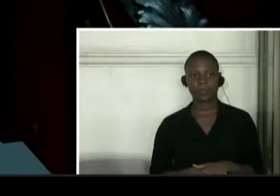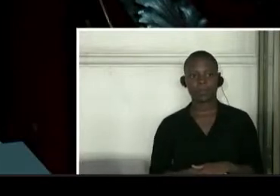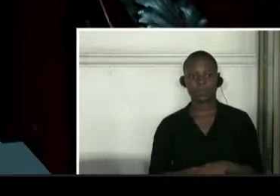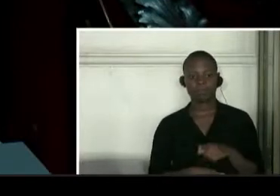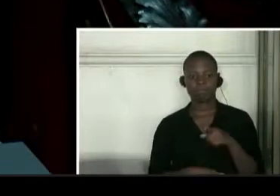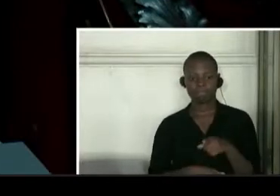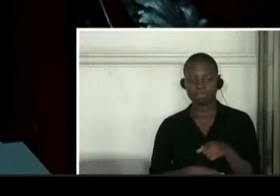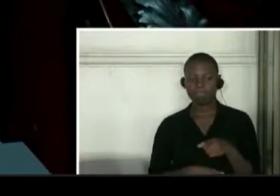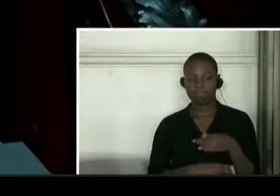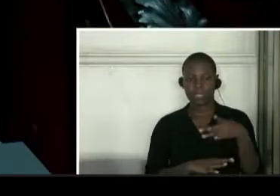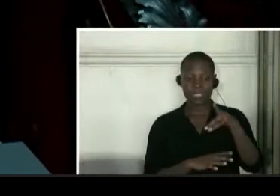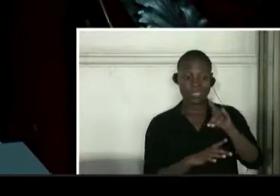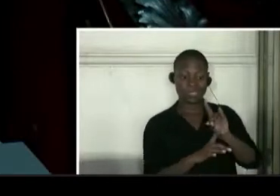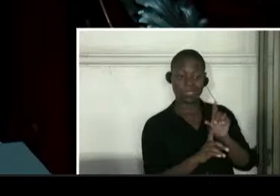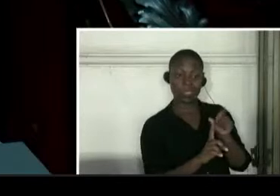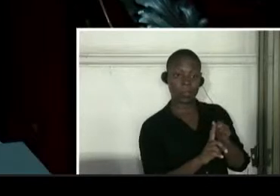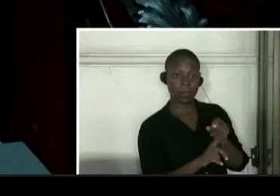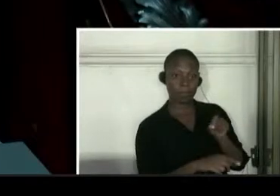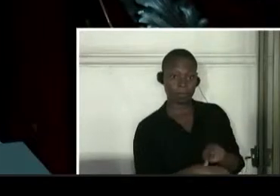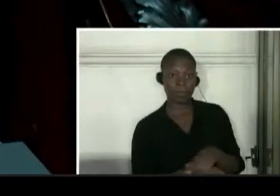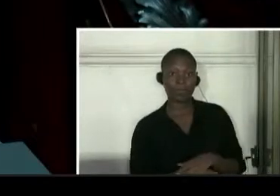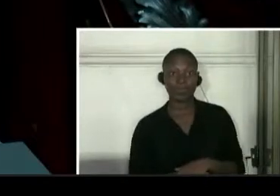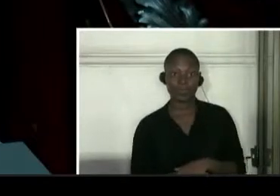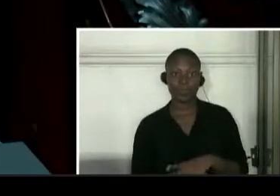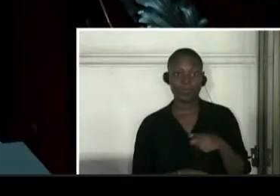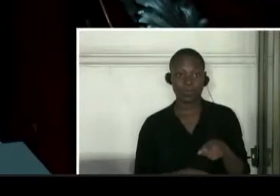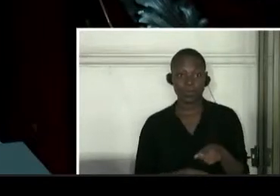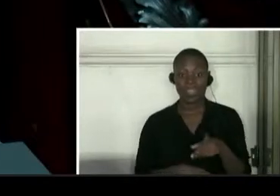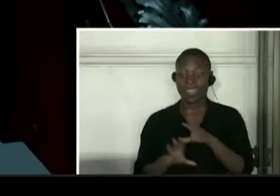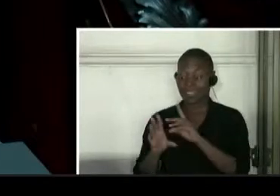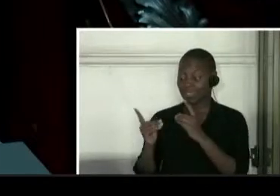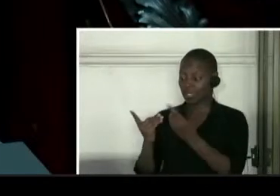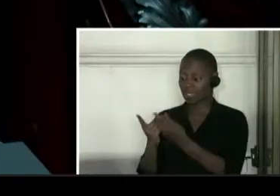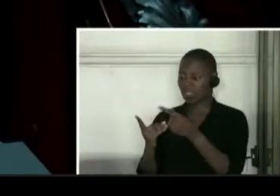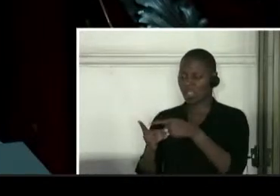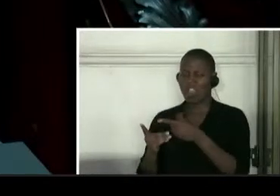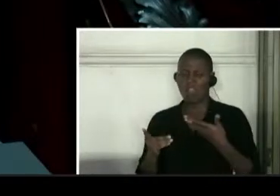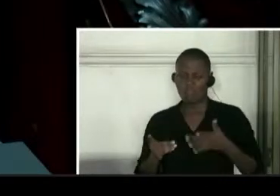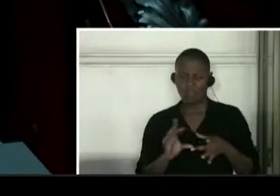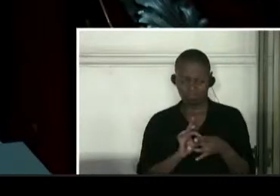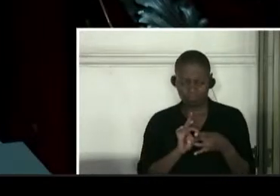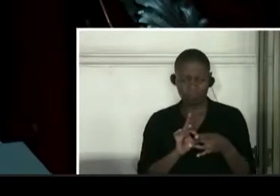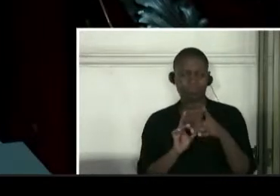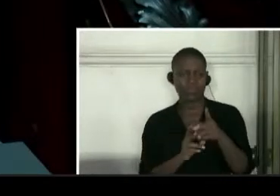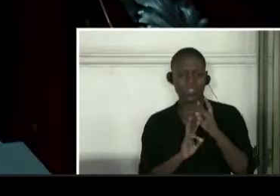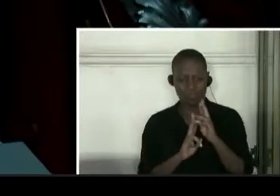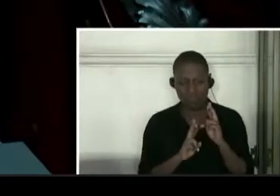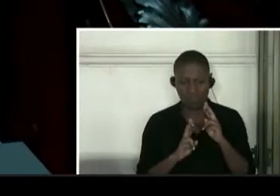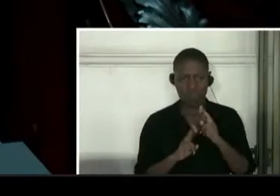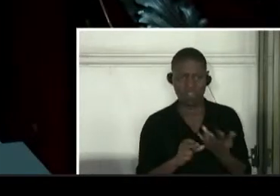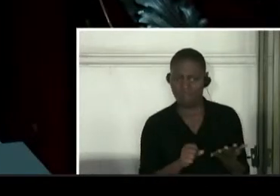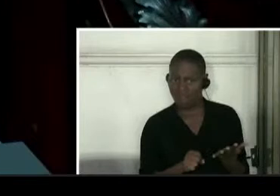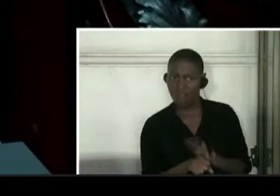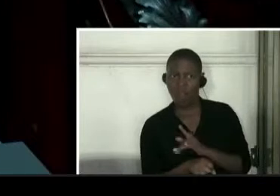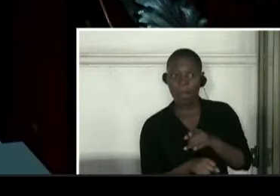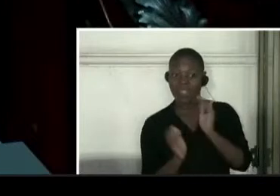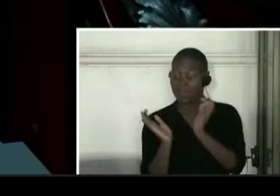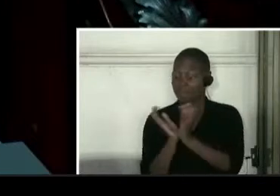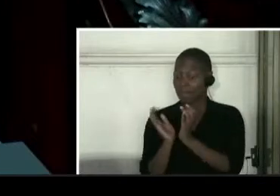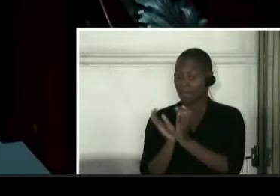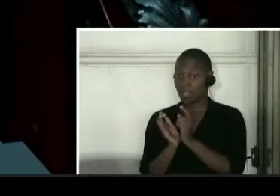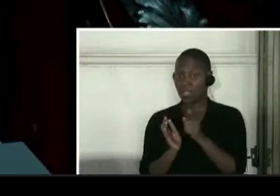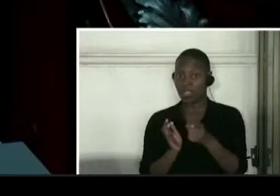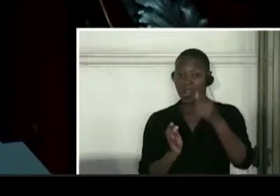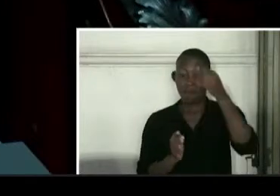Chair, the department committed to bringing full reports on the following in the next meeting: smart